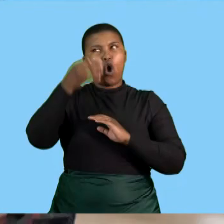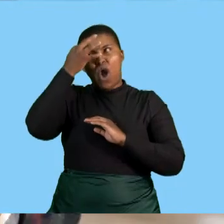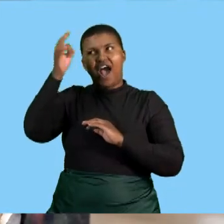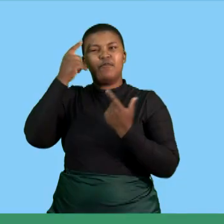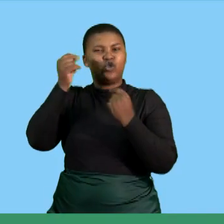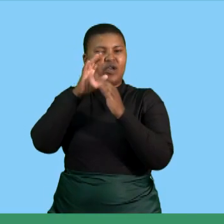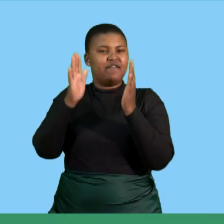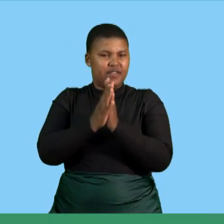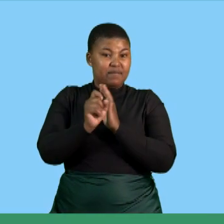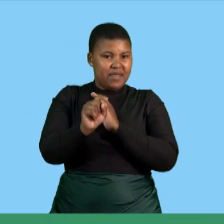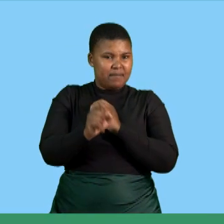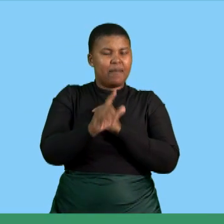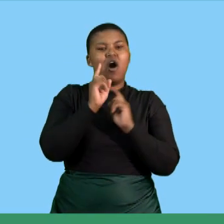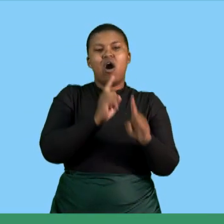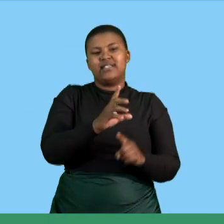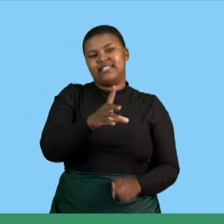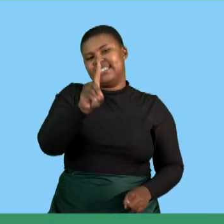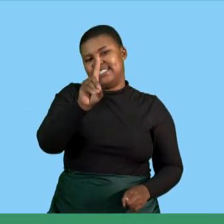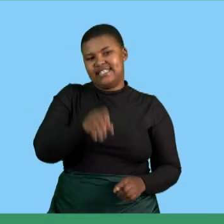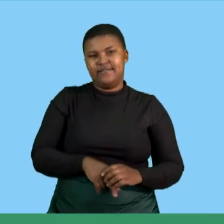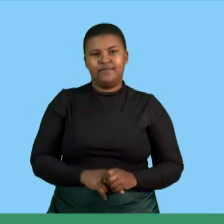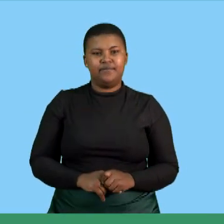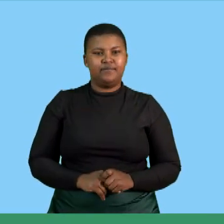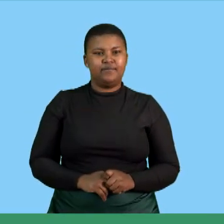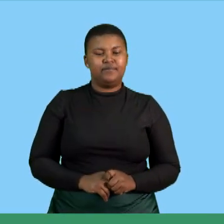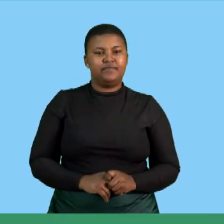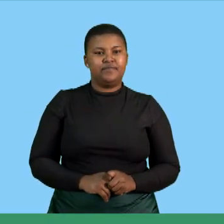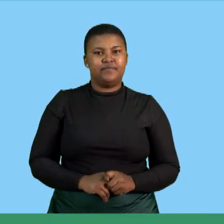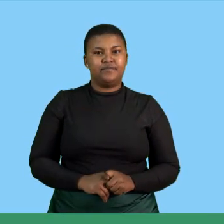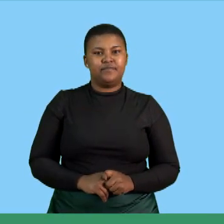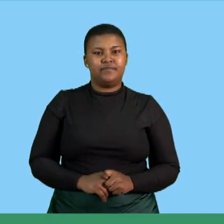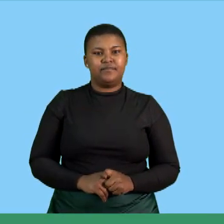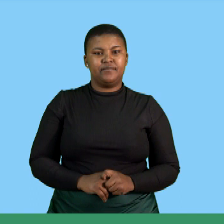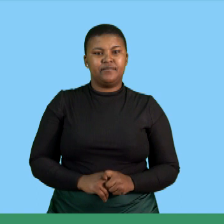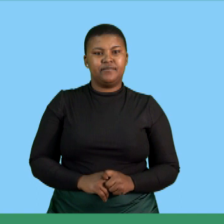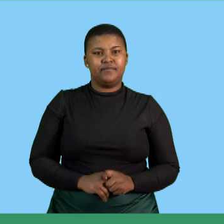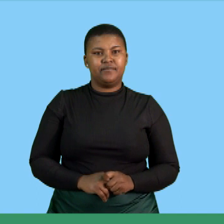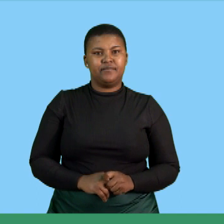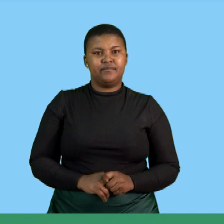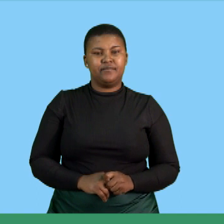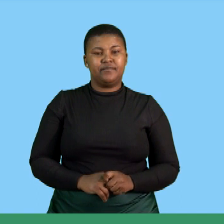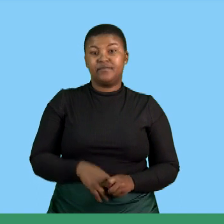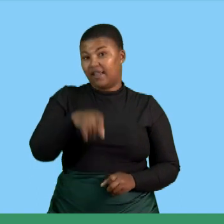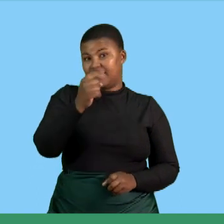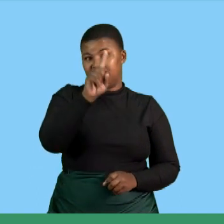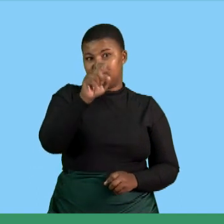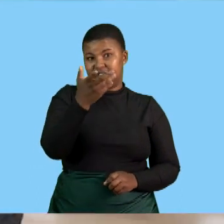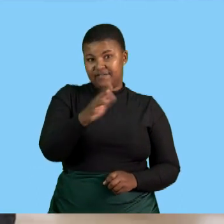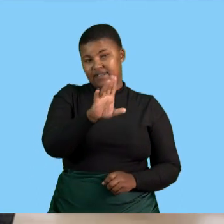government. So our only answer here then will be D. So that is then our first